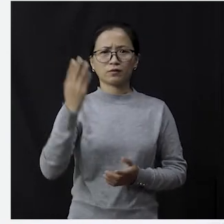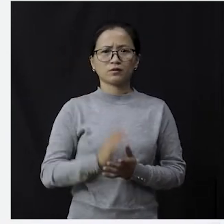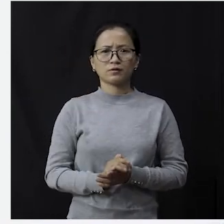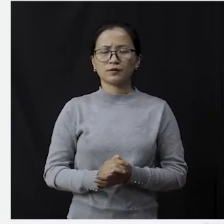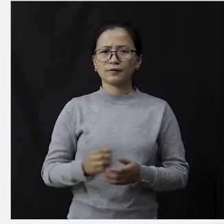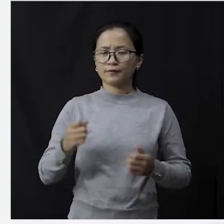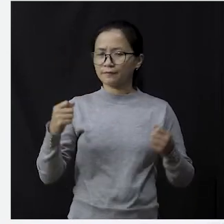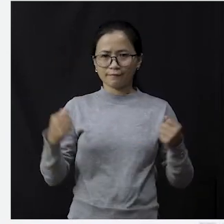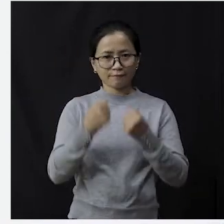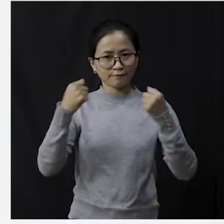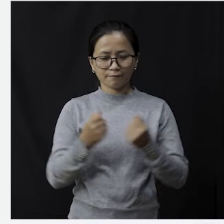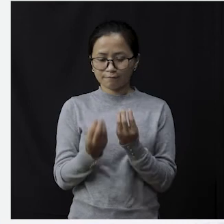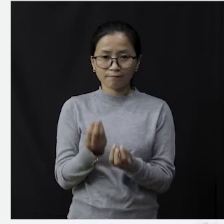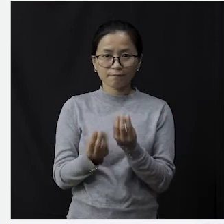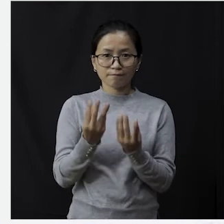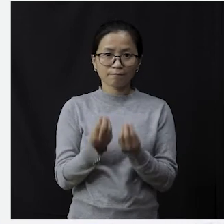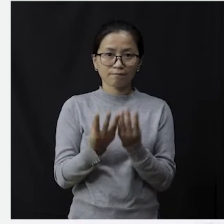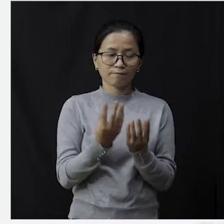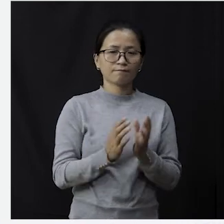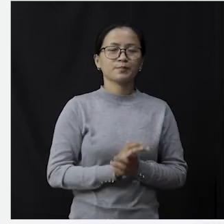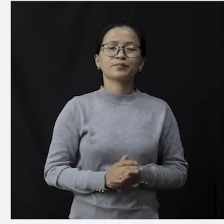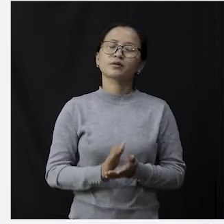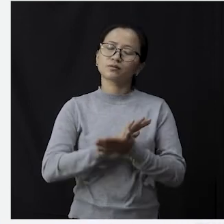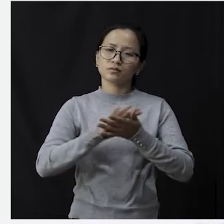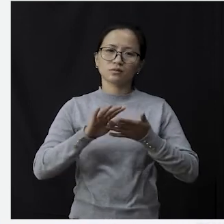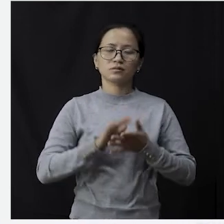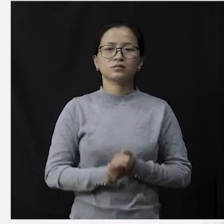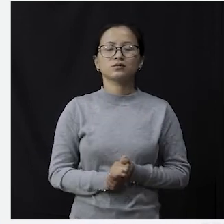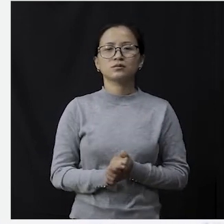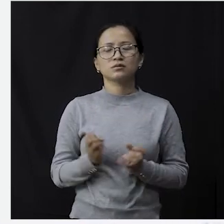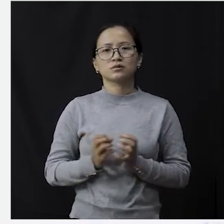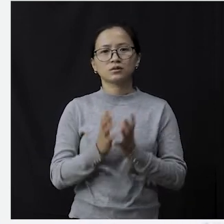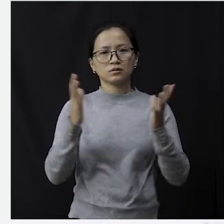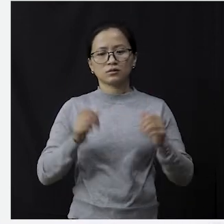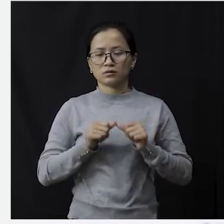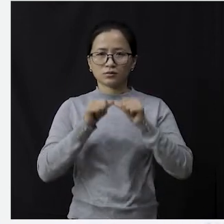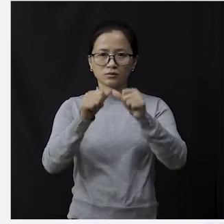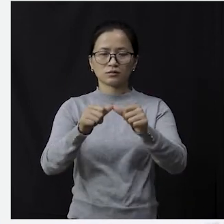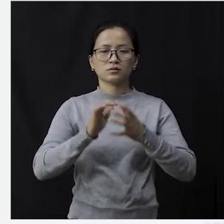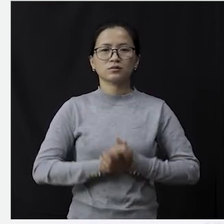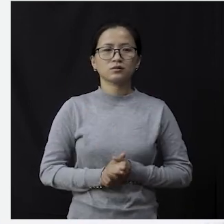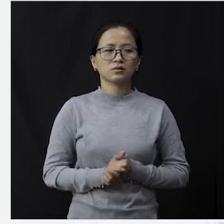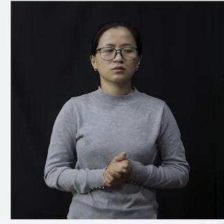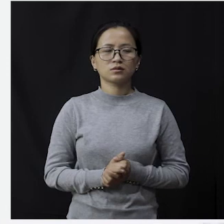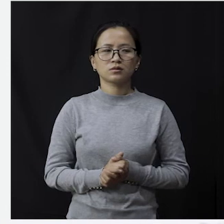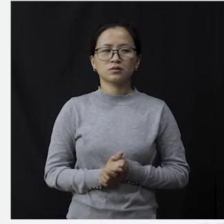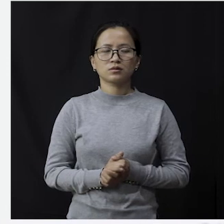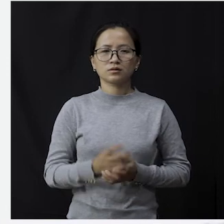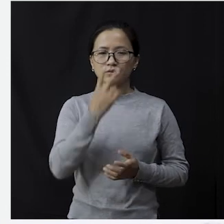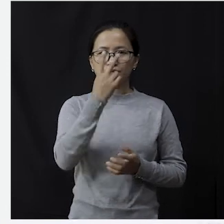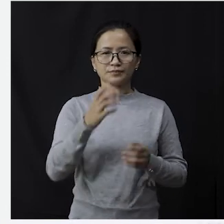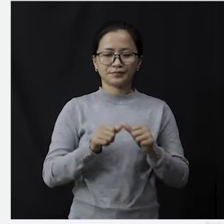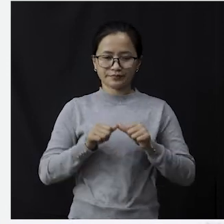a firefighter. So can you solve this? Ma'am have got the answers for you. So this is the